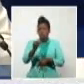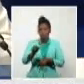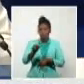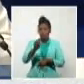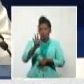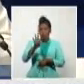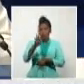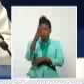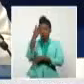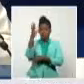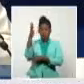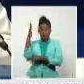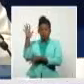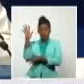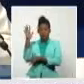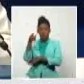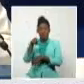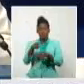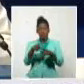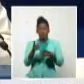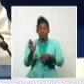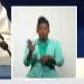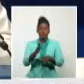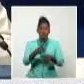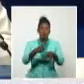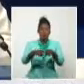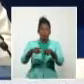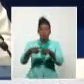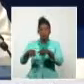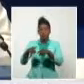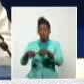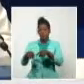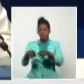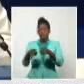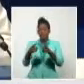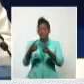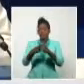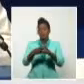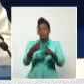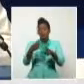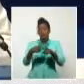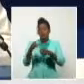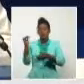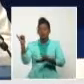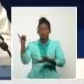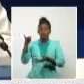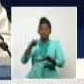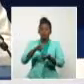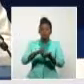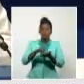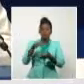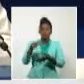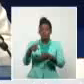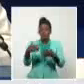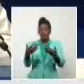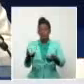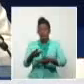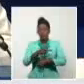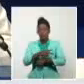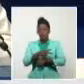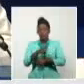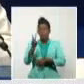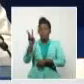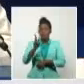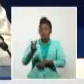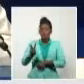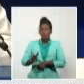por aspectos oficiales, 143 are Cuban residents, 26 crew members, Canadá, Rusia, 4 China